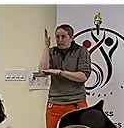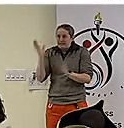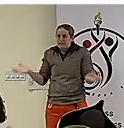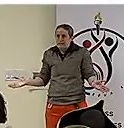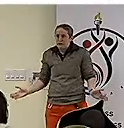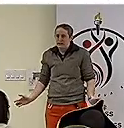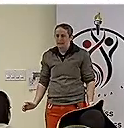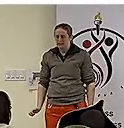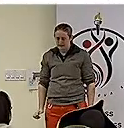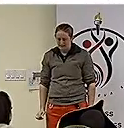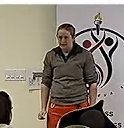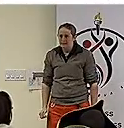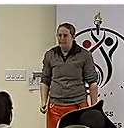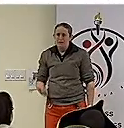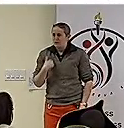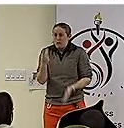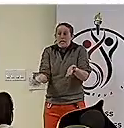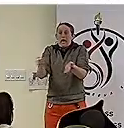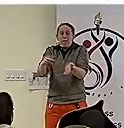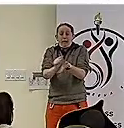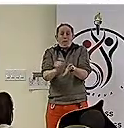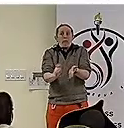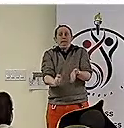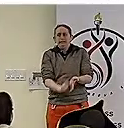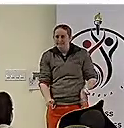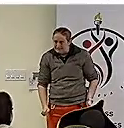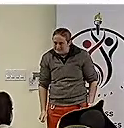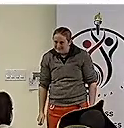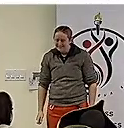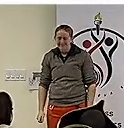So I got up in the middle of the night and started writing.